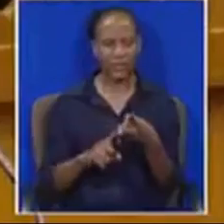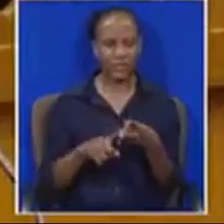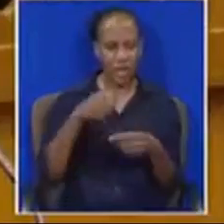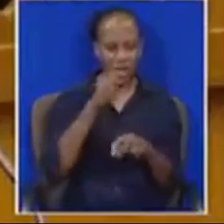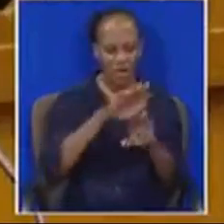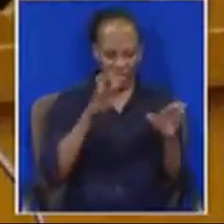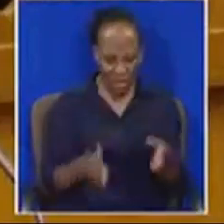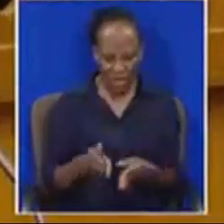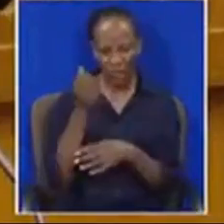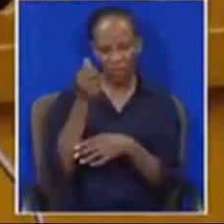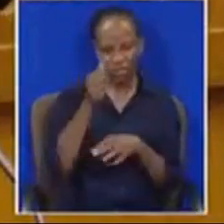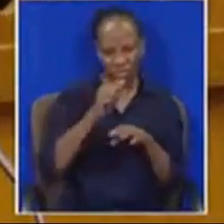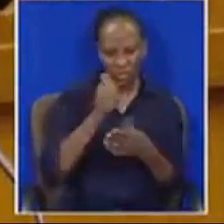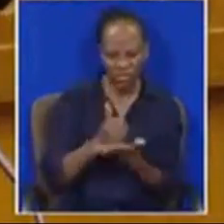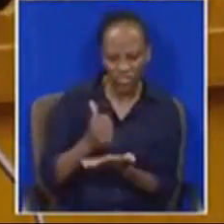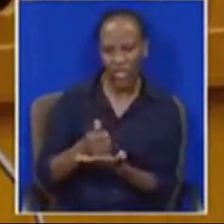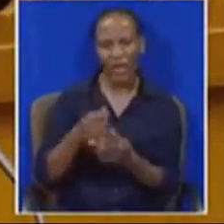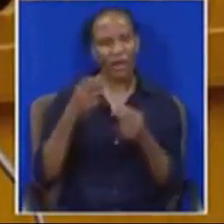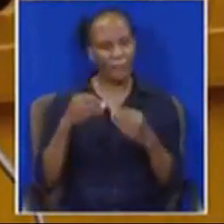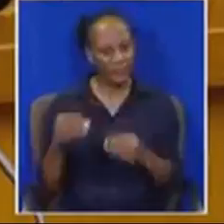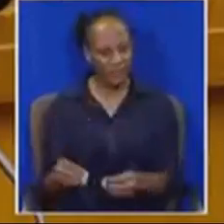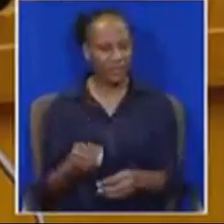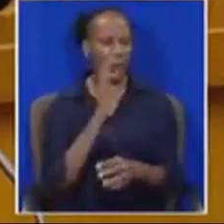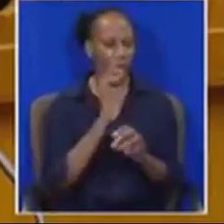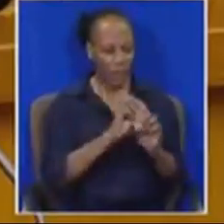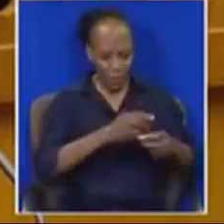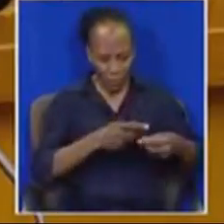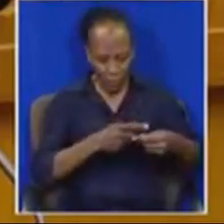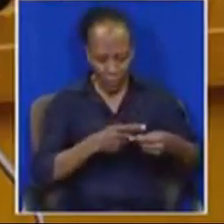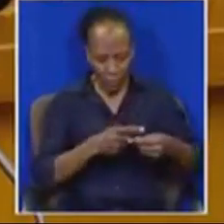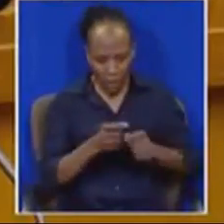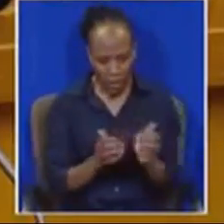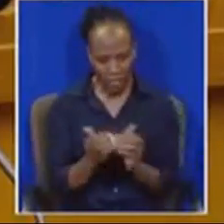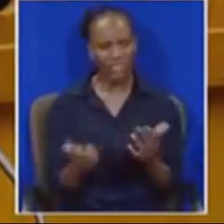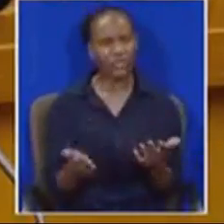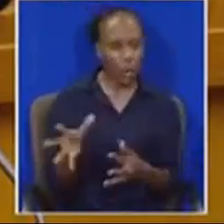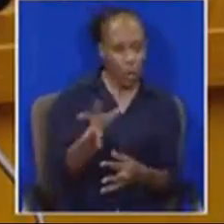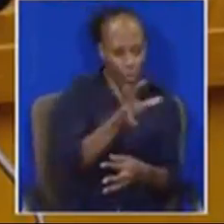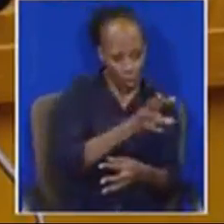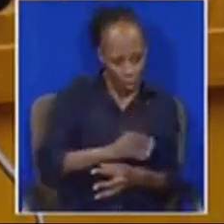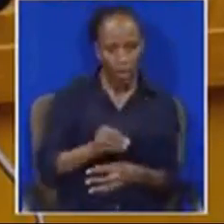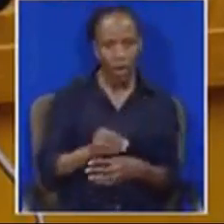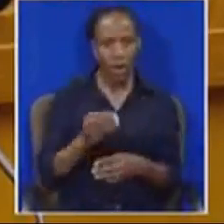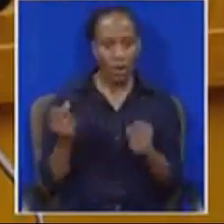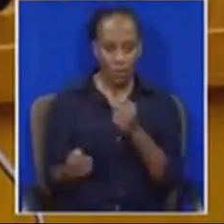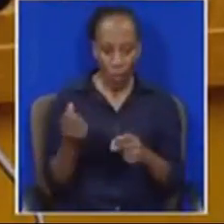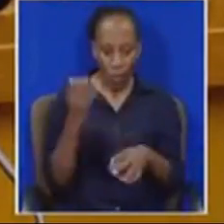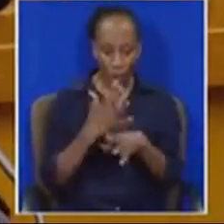furniture, rolling stock, and water meters are designated for local